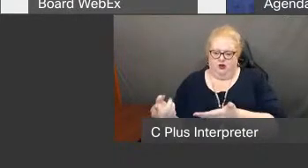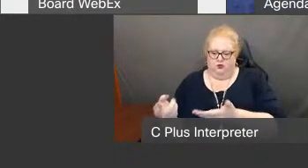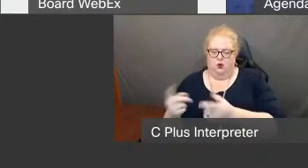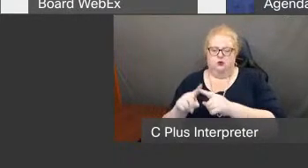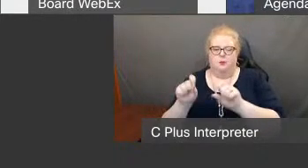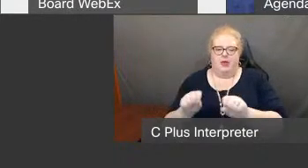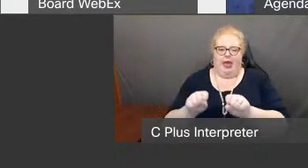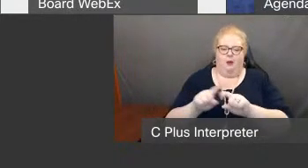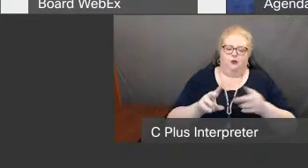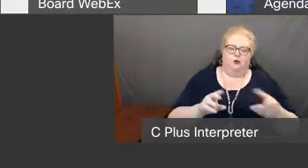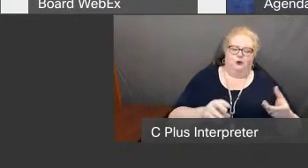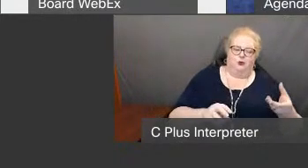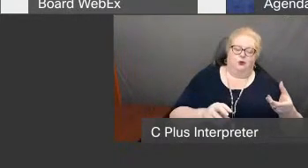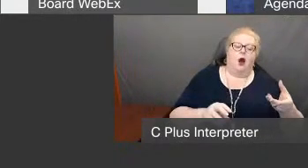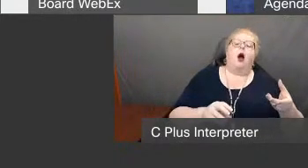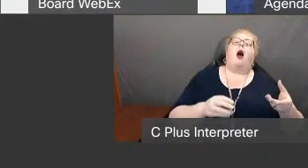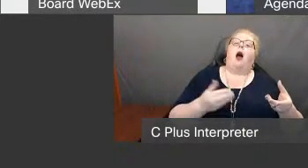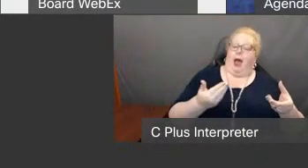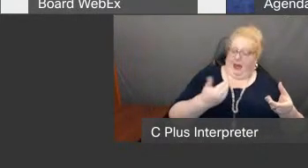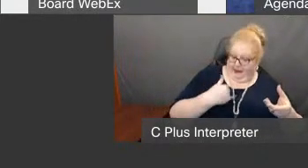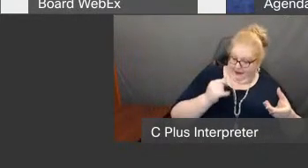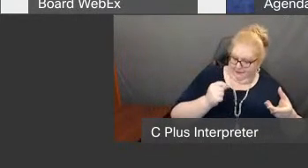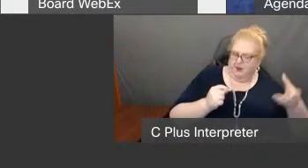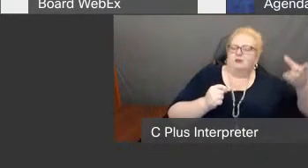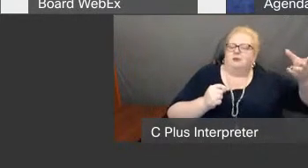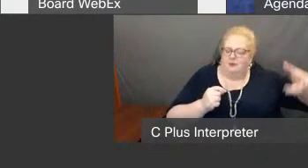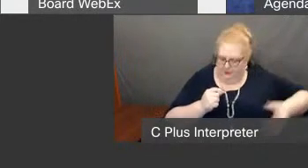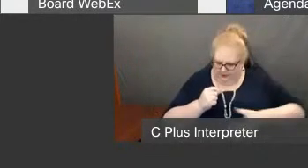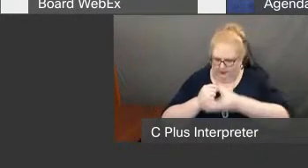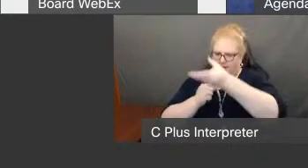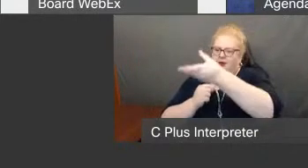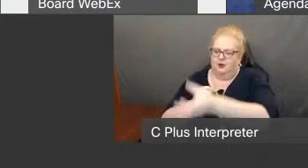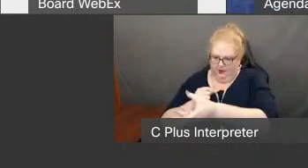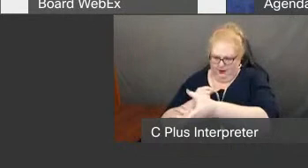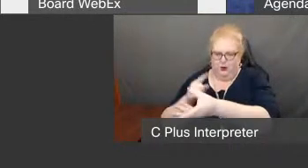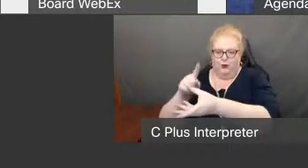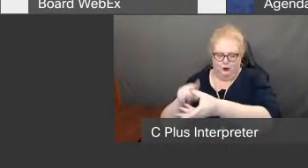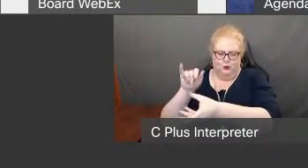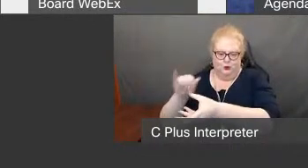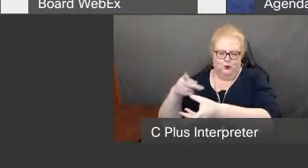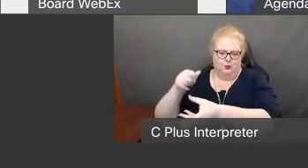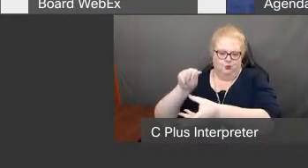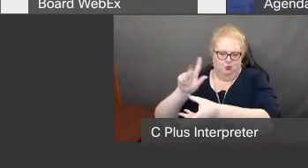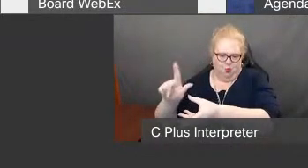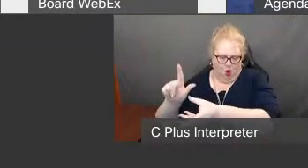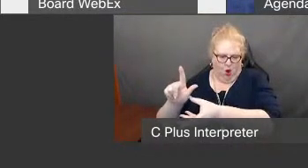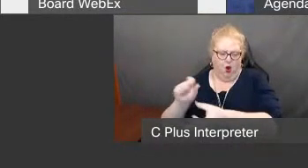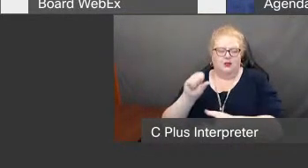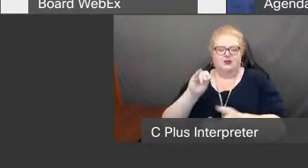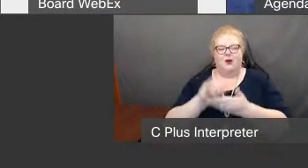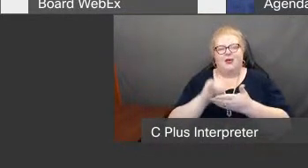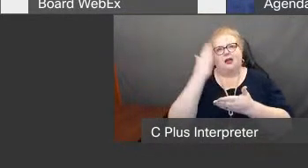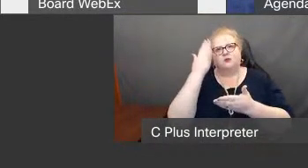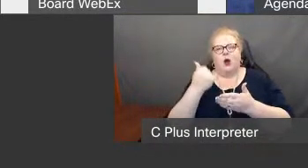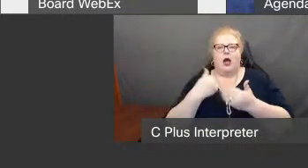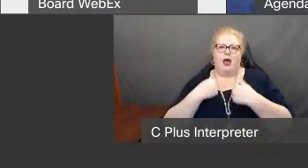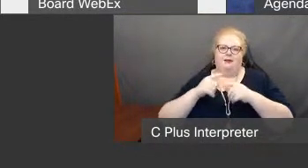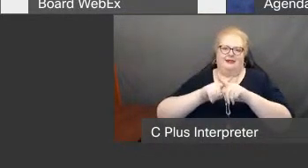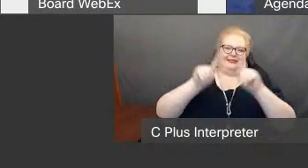resources. And that concept is, it then brings a whole nother set of questions. And so that's the reason